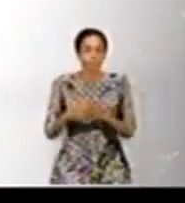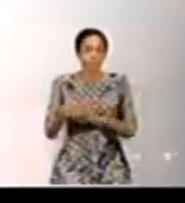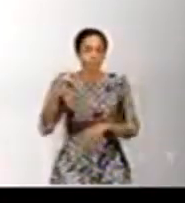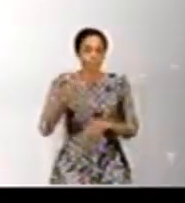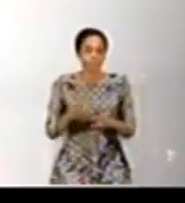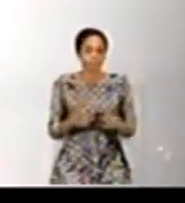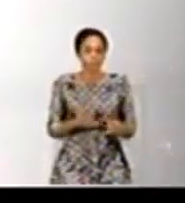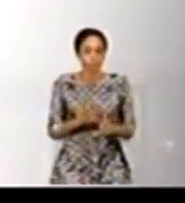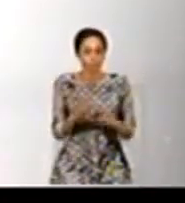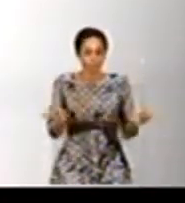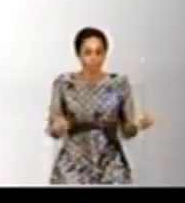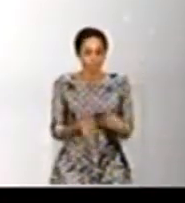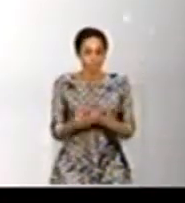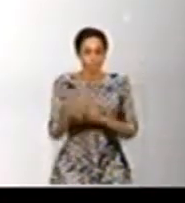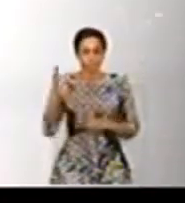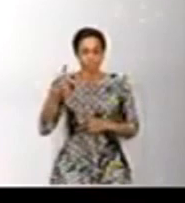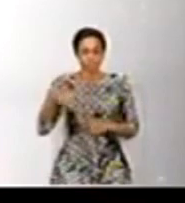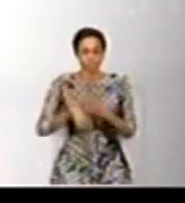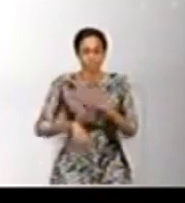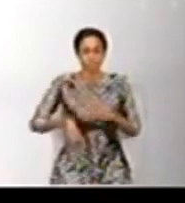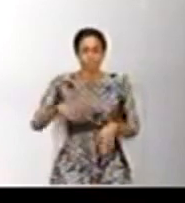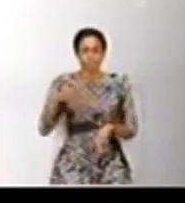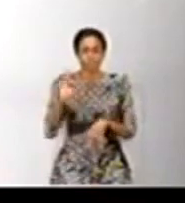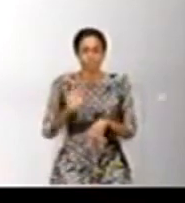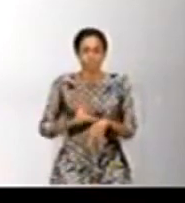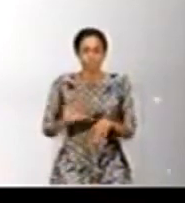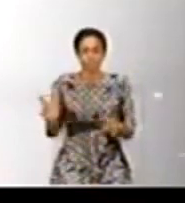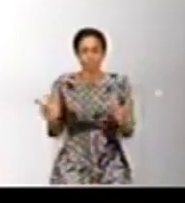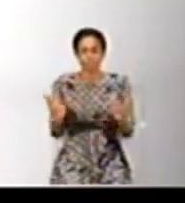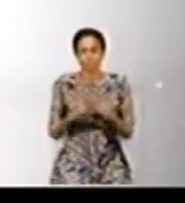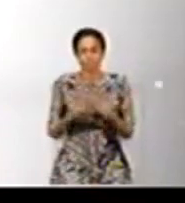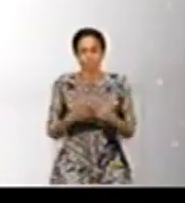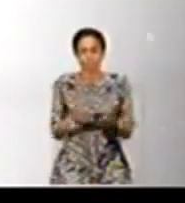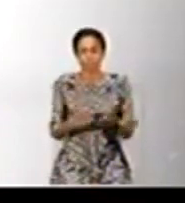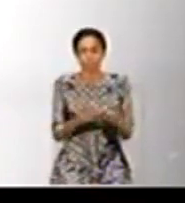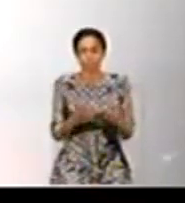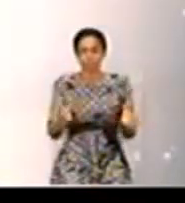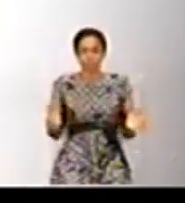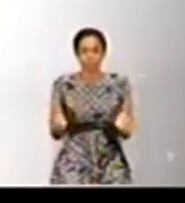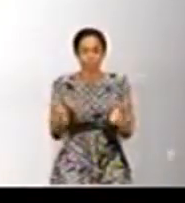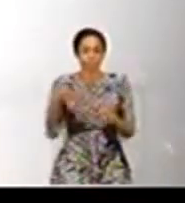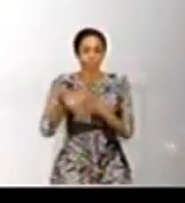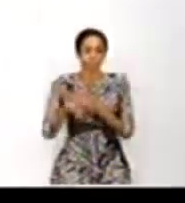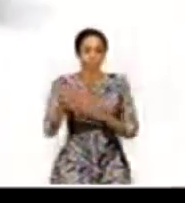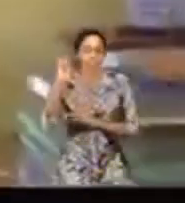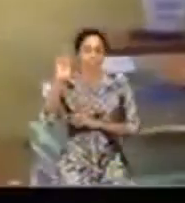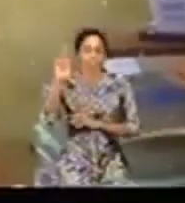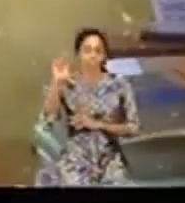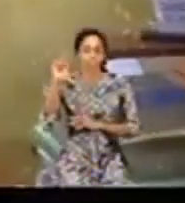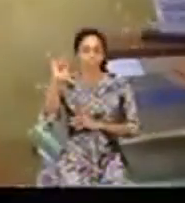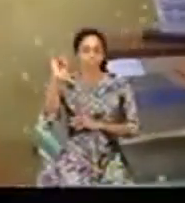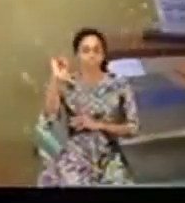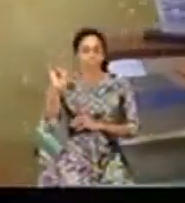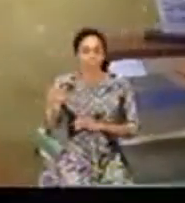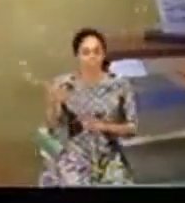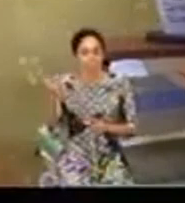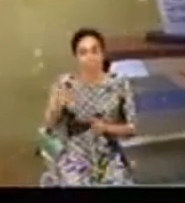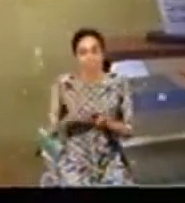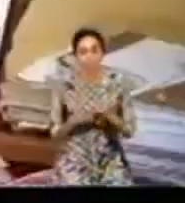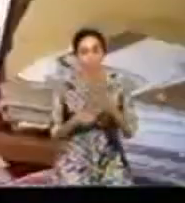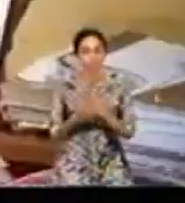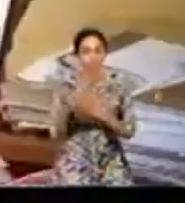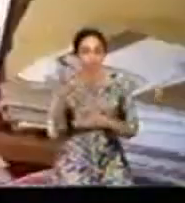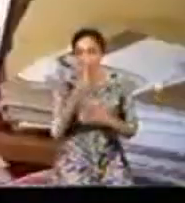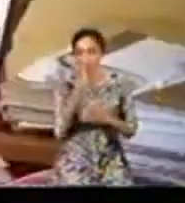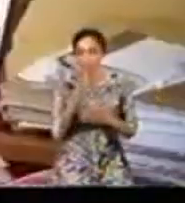Bible Church Campground, Ajibamidele, Adoikere Road, in Adoikiti. The crusade is going to be aired all over